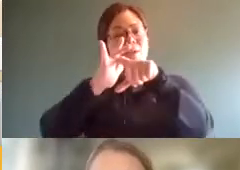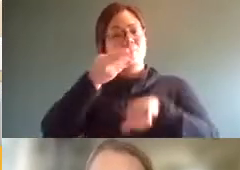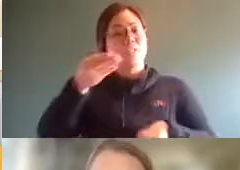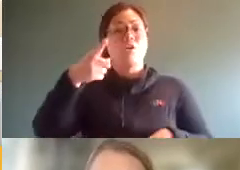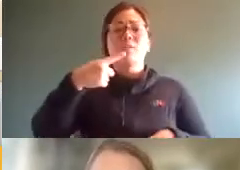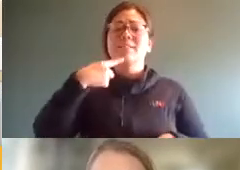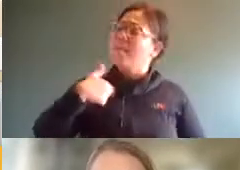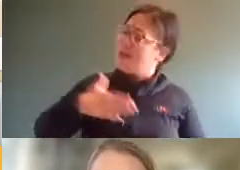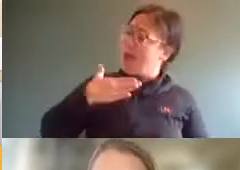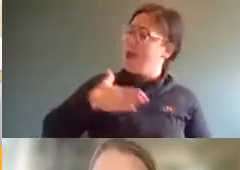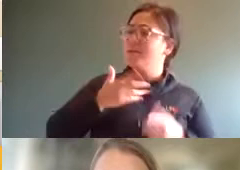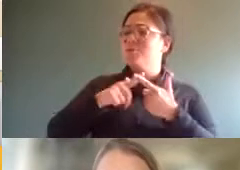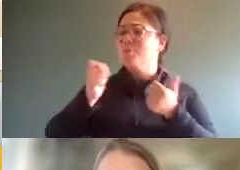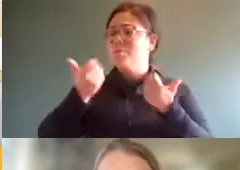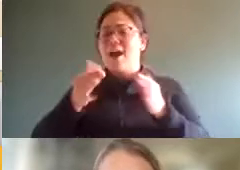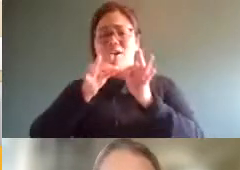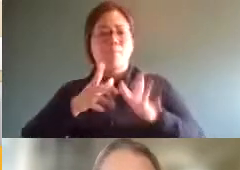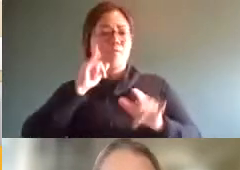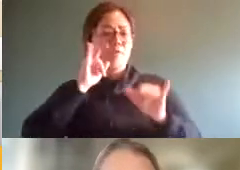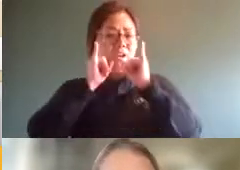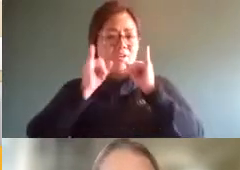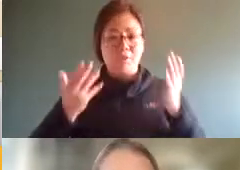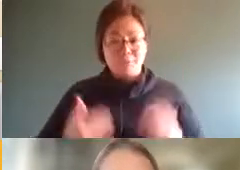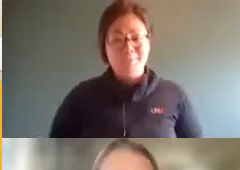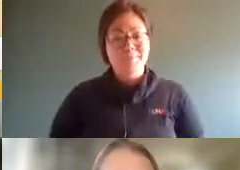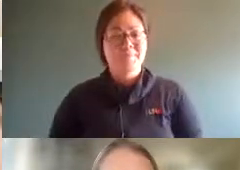to provide interpreters for interviews.